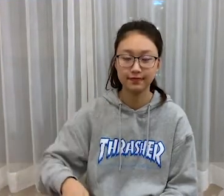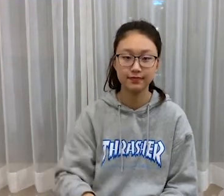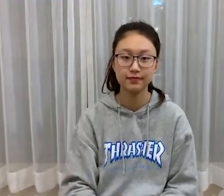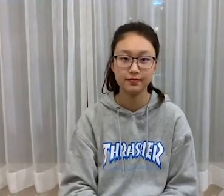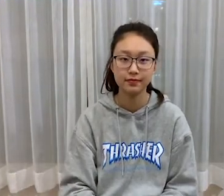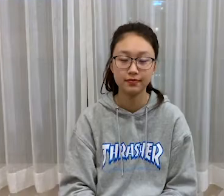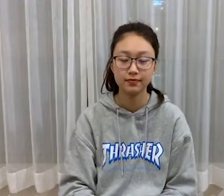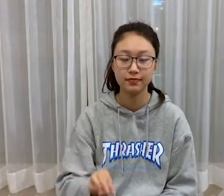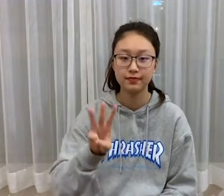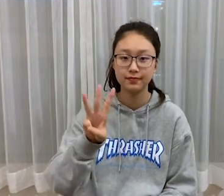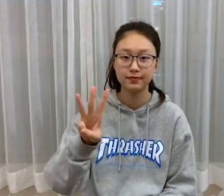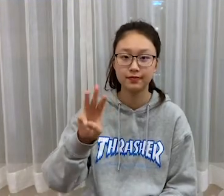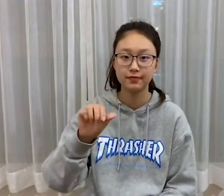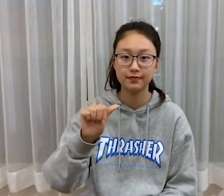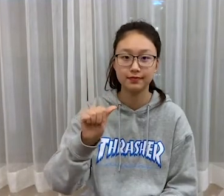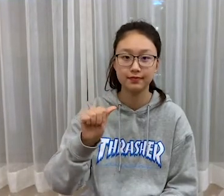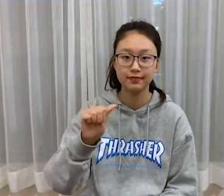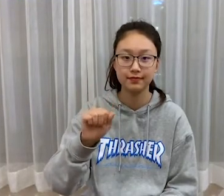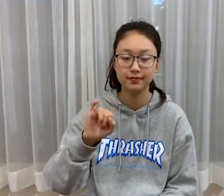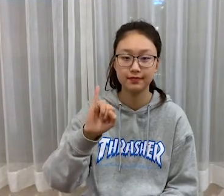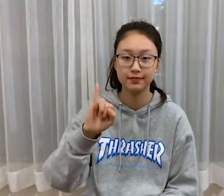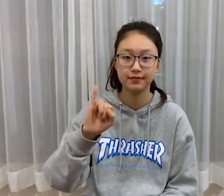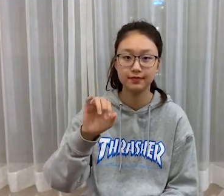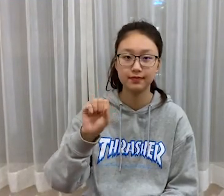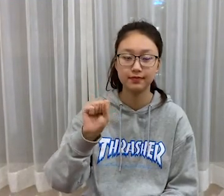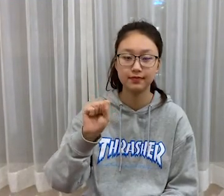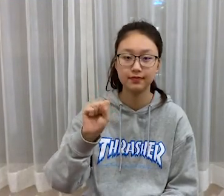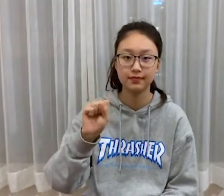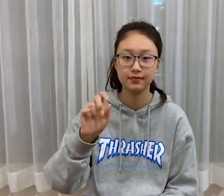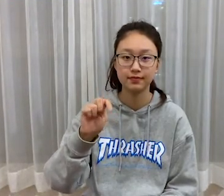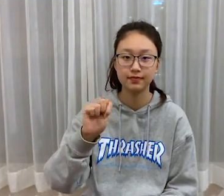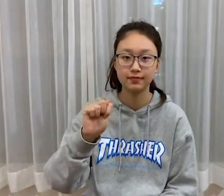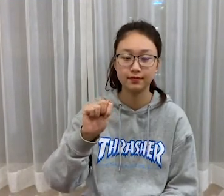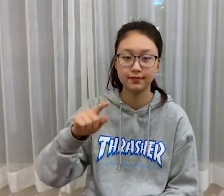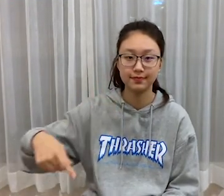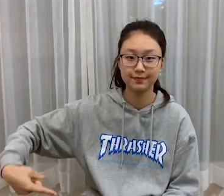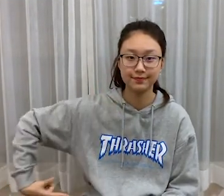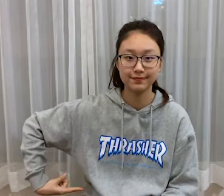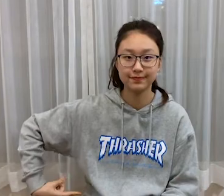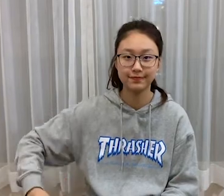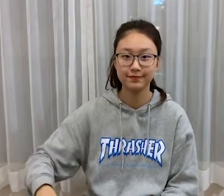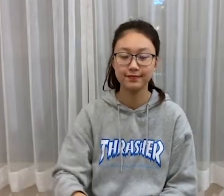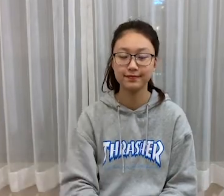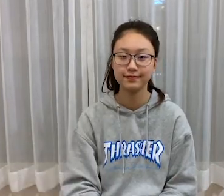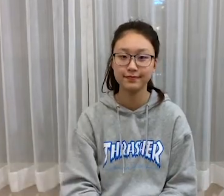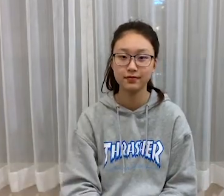It can mean the middle of something, the waist of something. For instance, shan y'all means the middle part